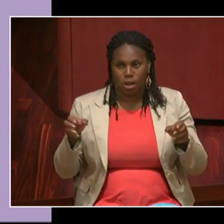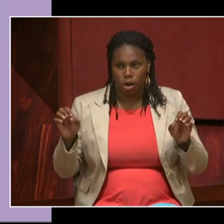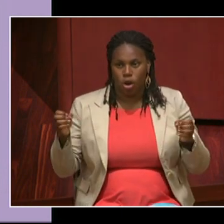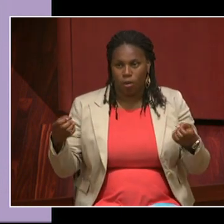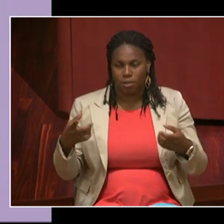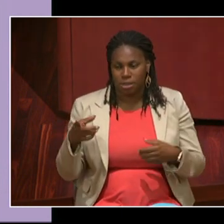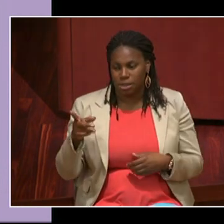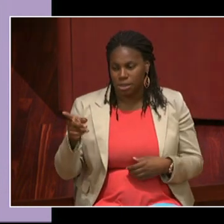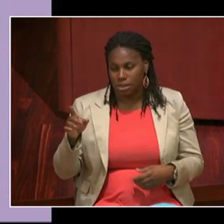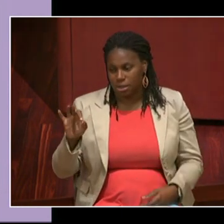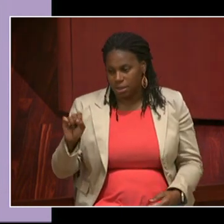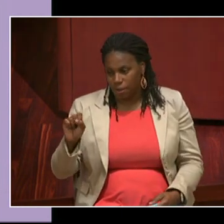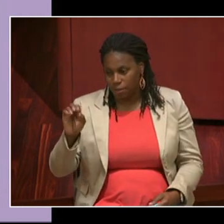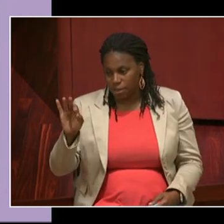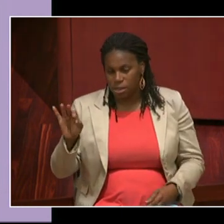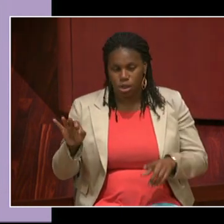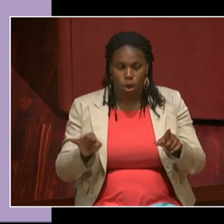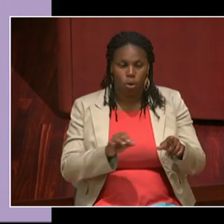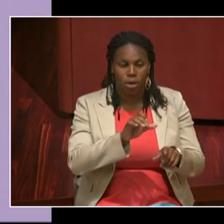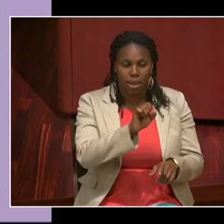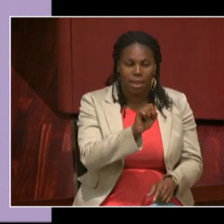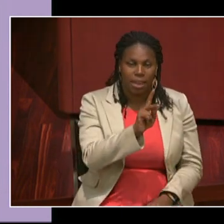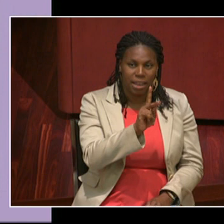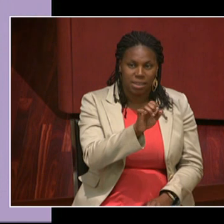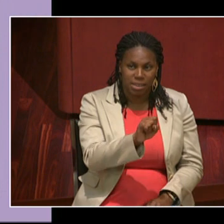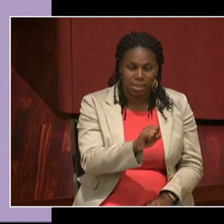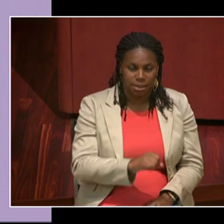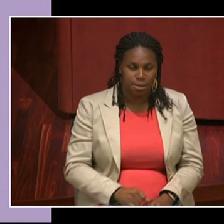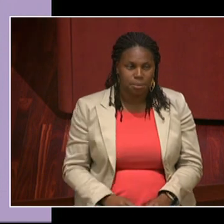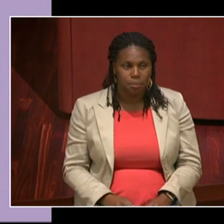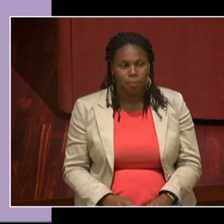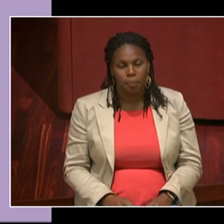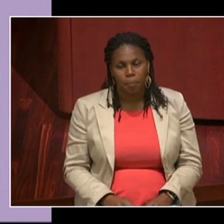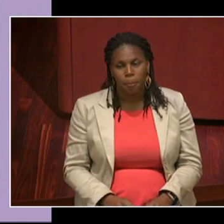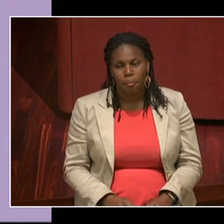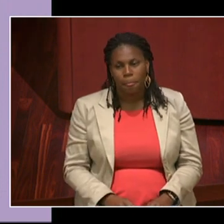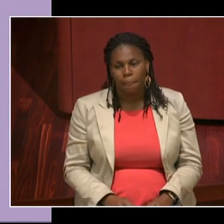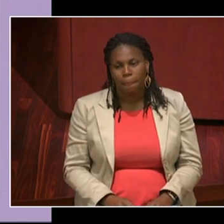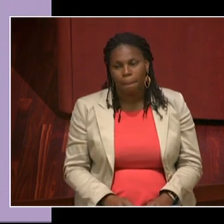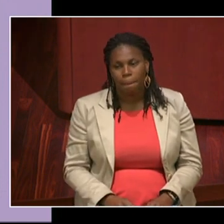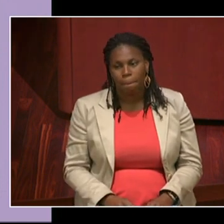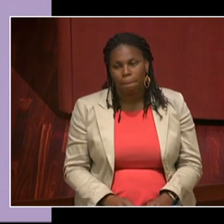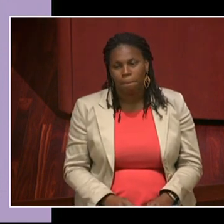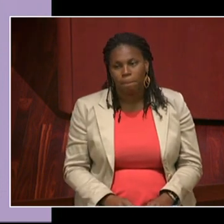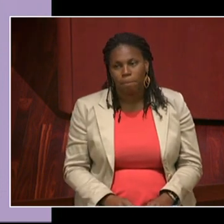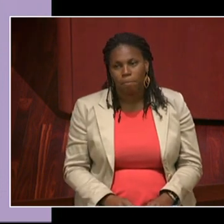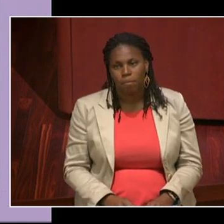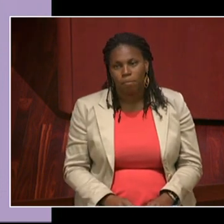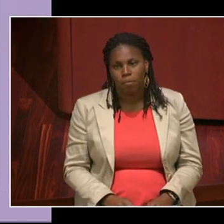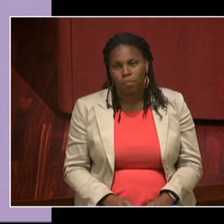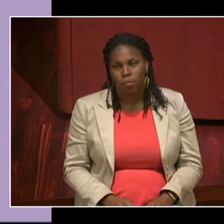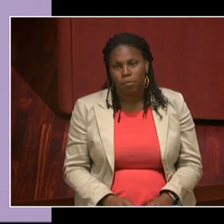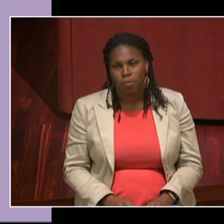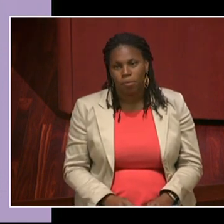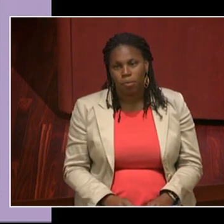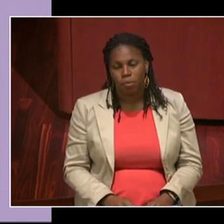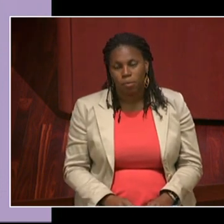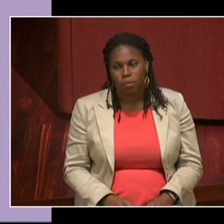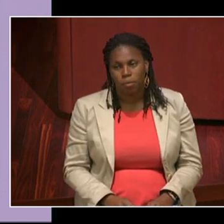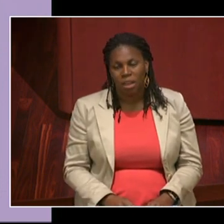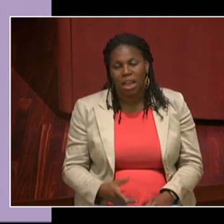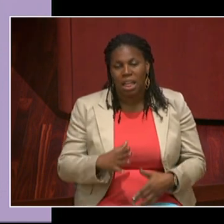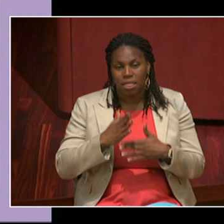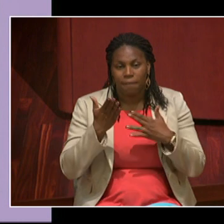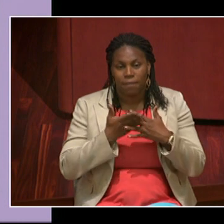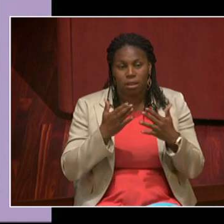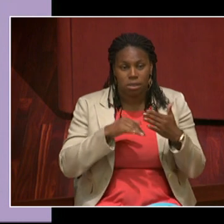Francisco. Now, for the purposes of our demonstration today, I'm going to have us work through the ones that are in Kansas City. But